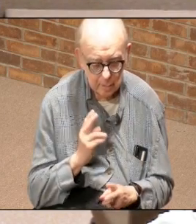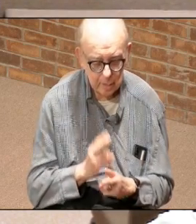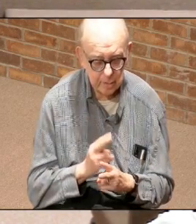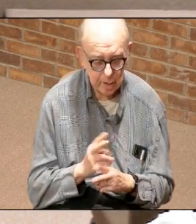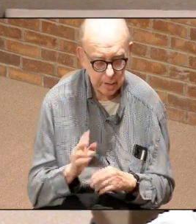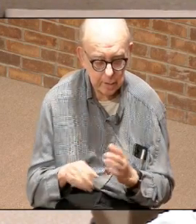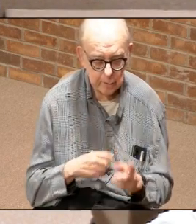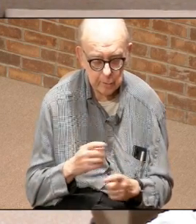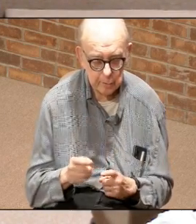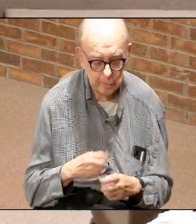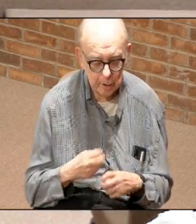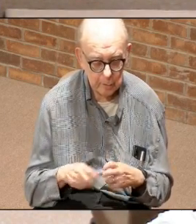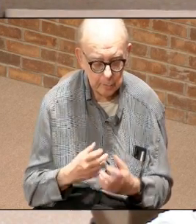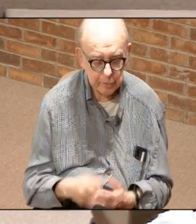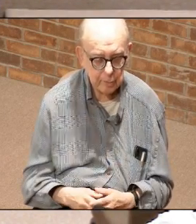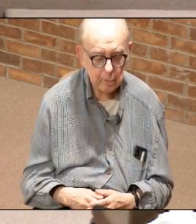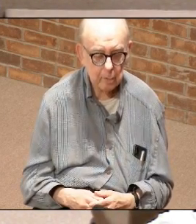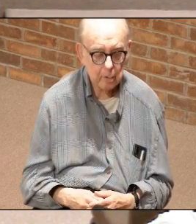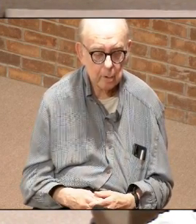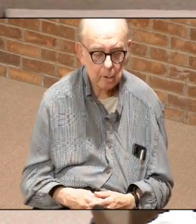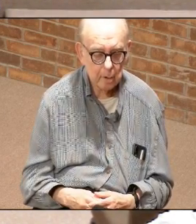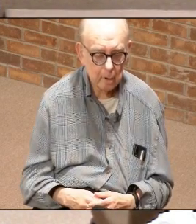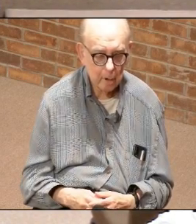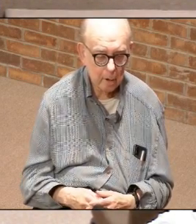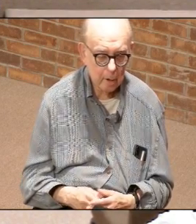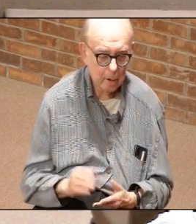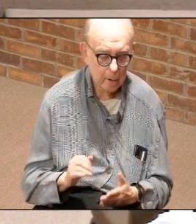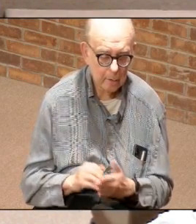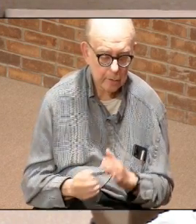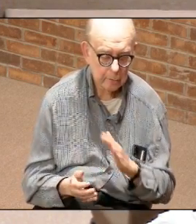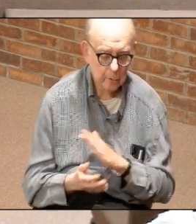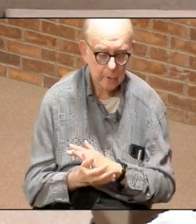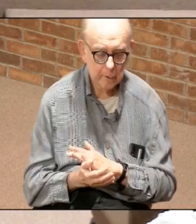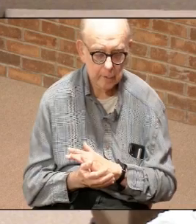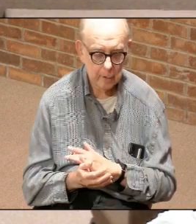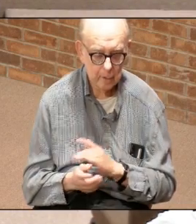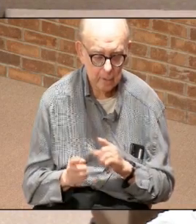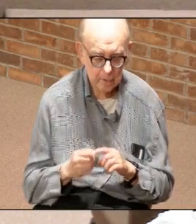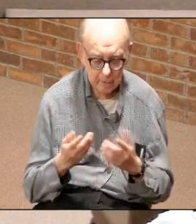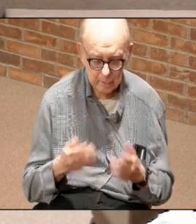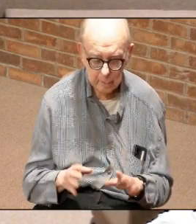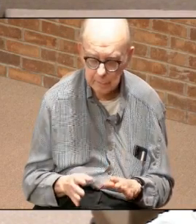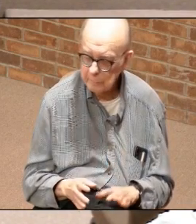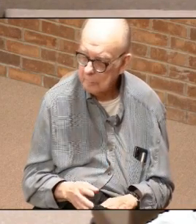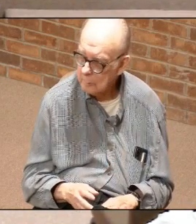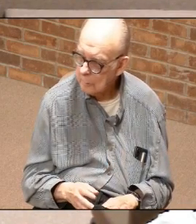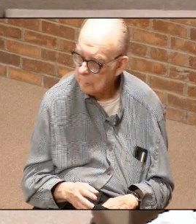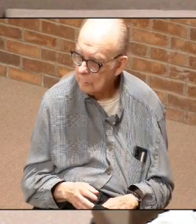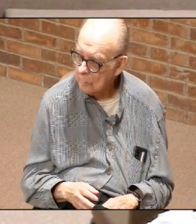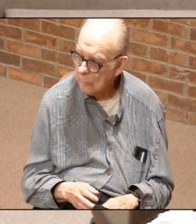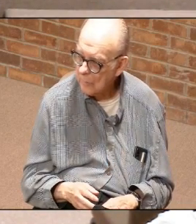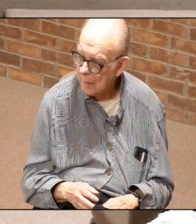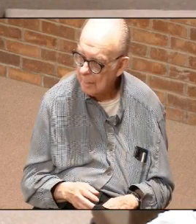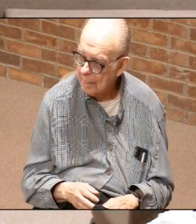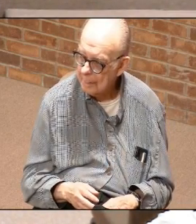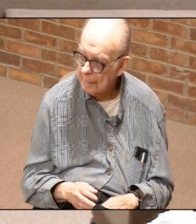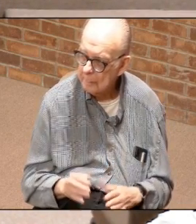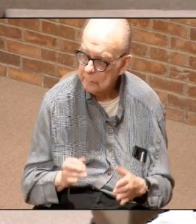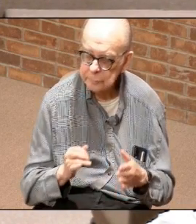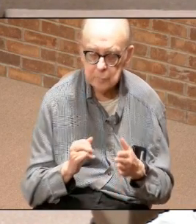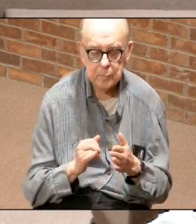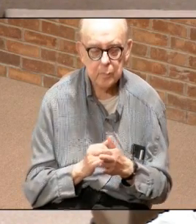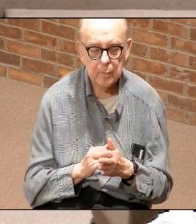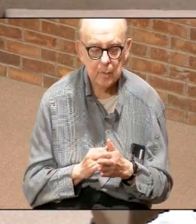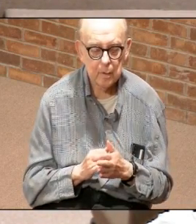your issues and your problems. This morning, as I finish, I'm done, is